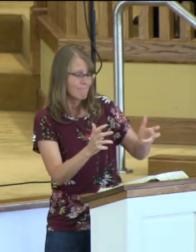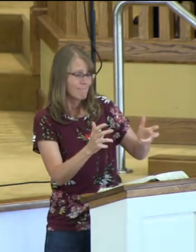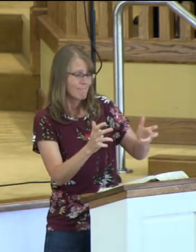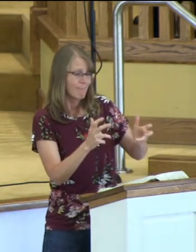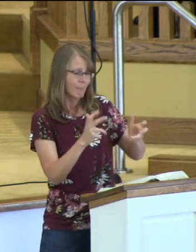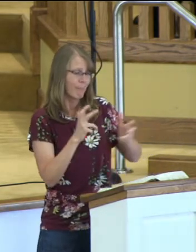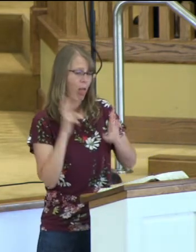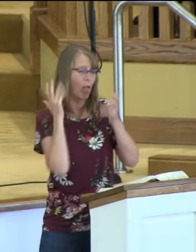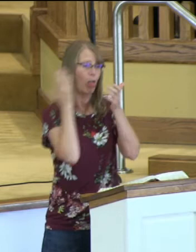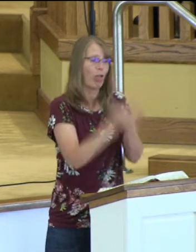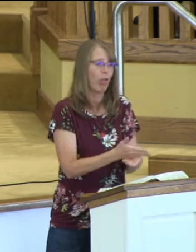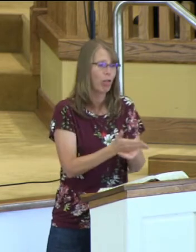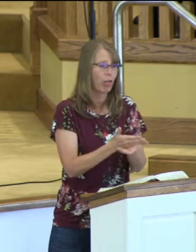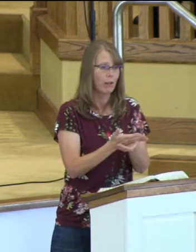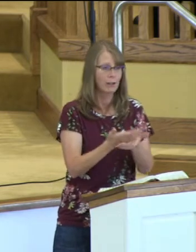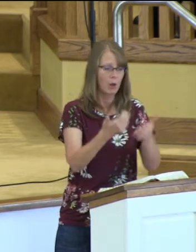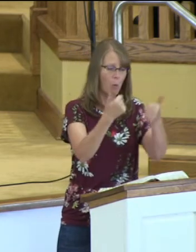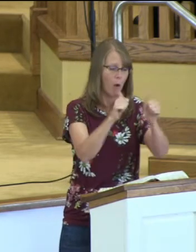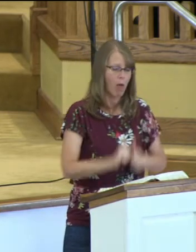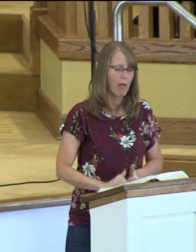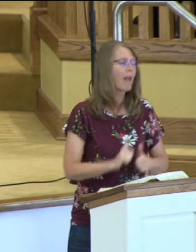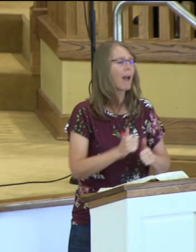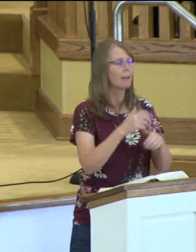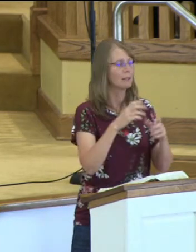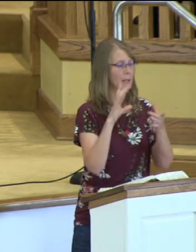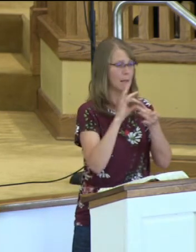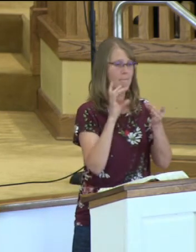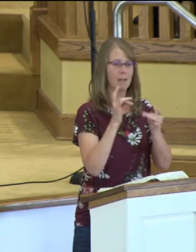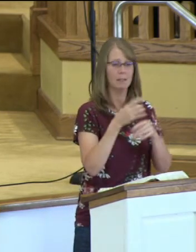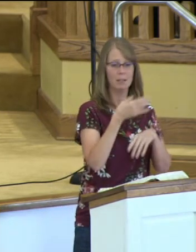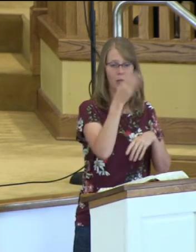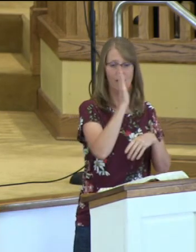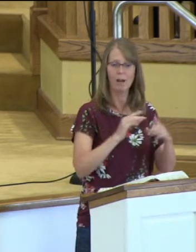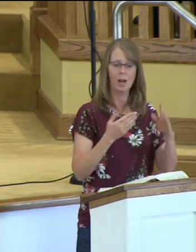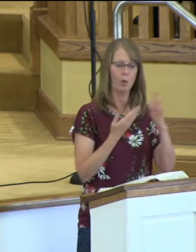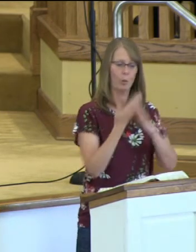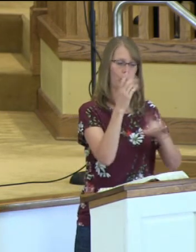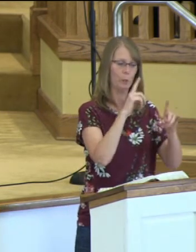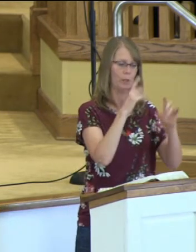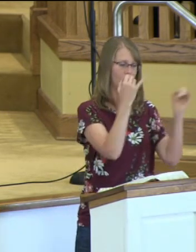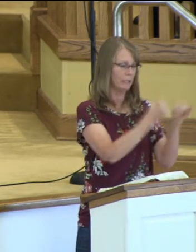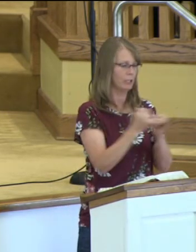dampen the message of God through some individuals, through some chaos.